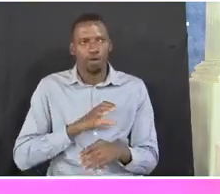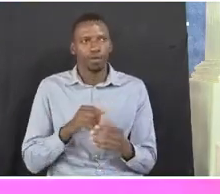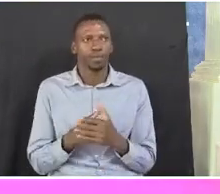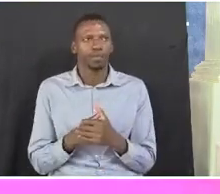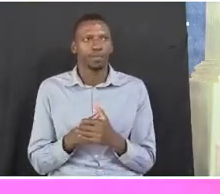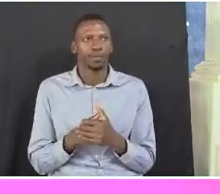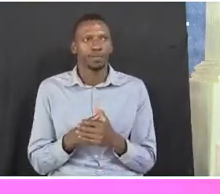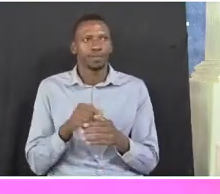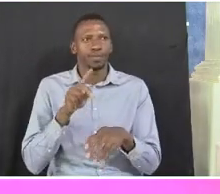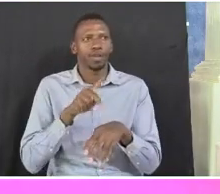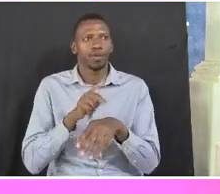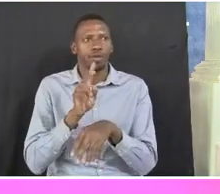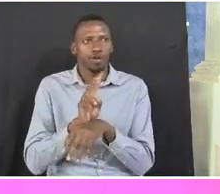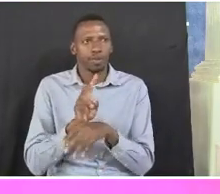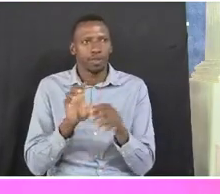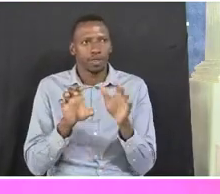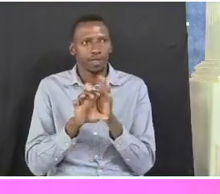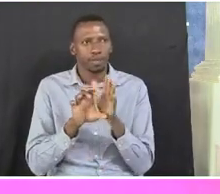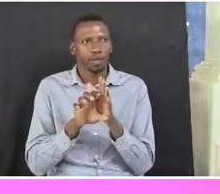Proverbs chapter